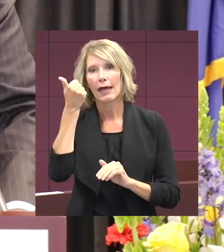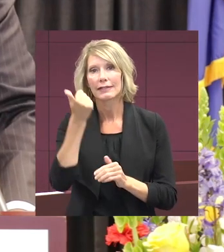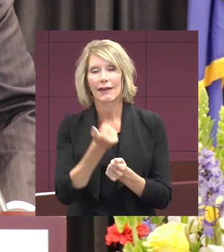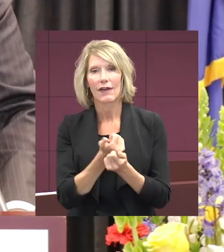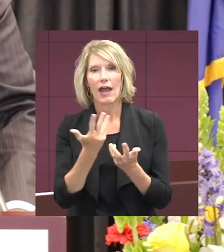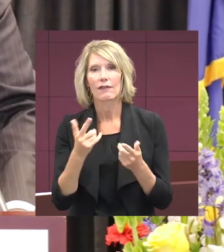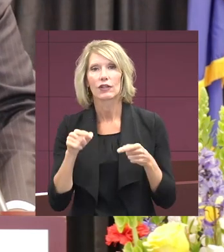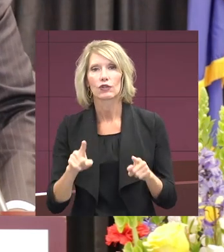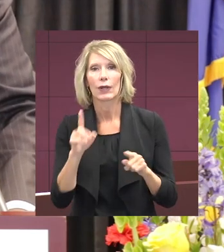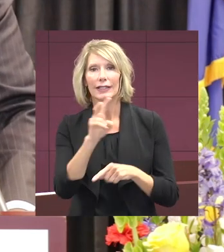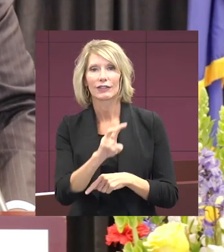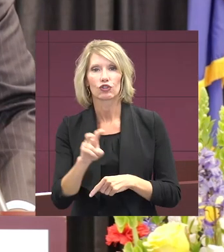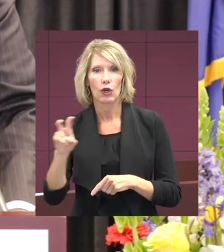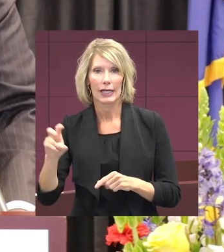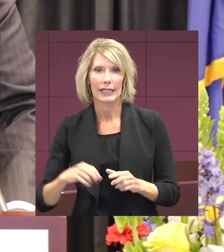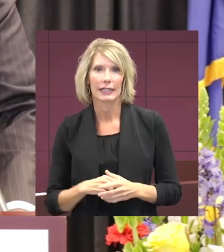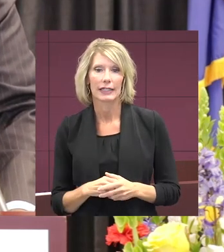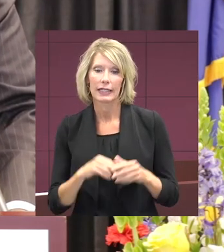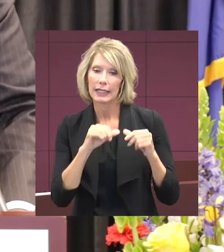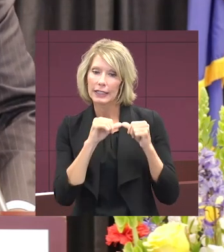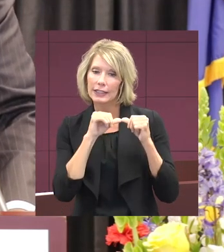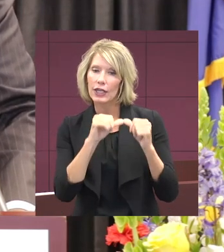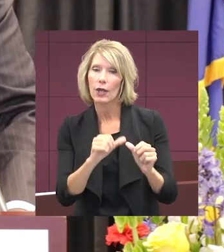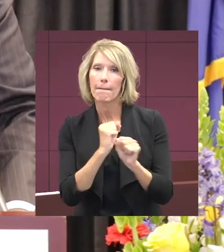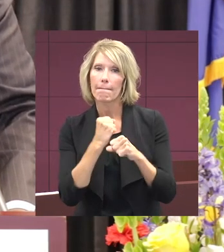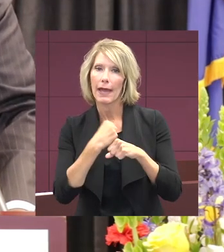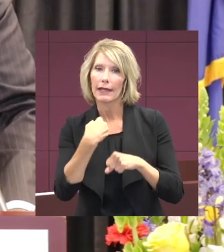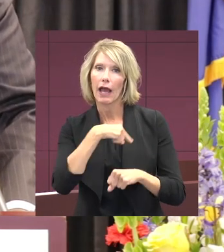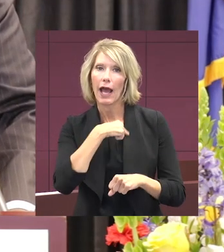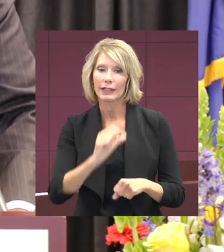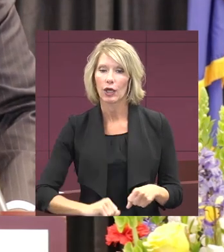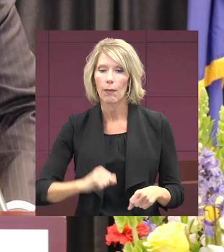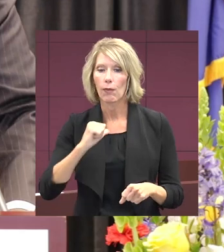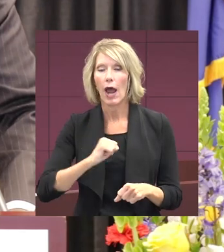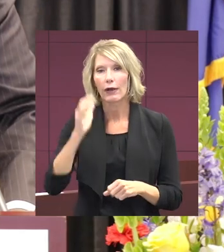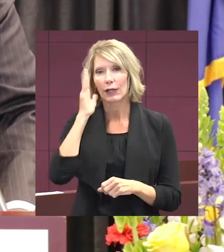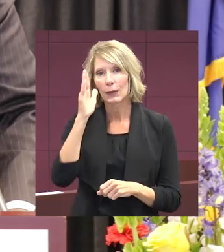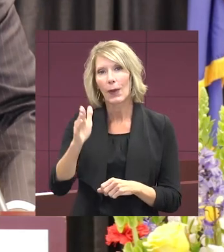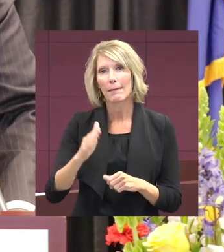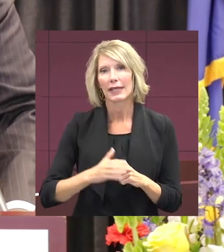everything during this journey. Continue to make us proud, and